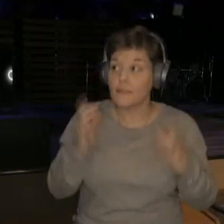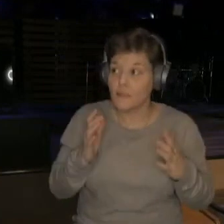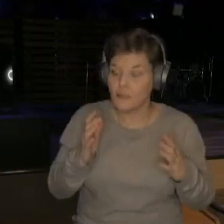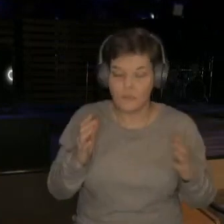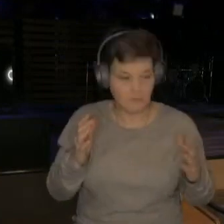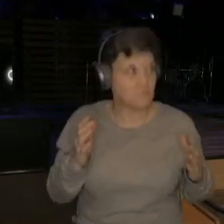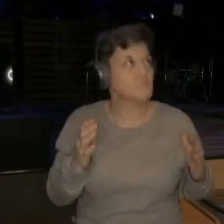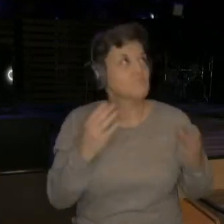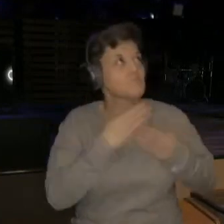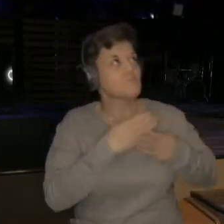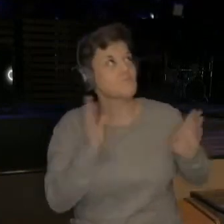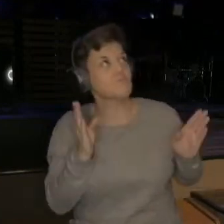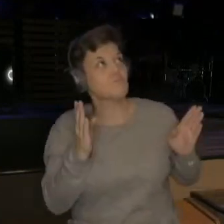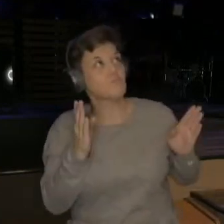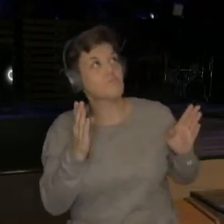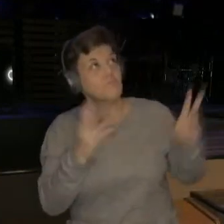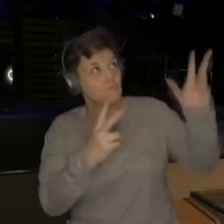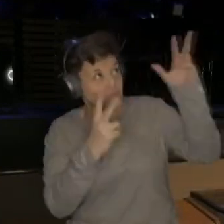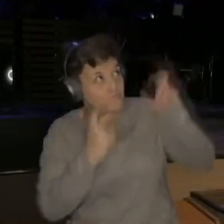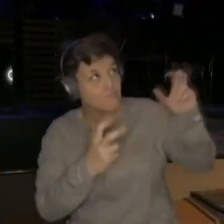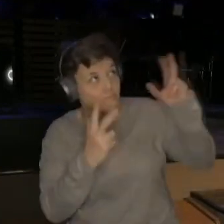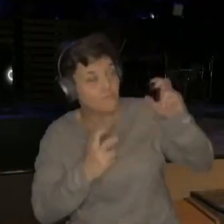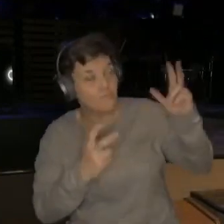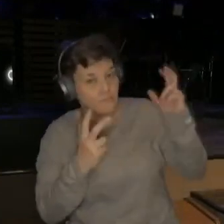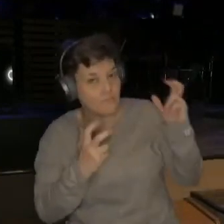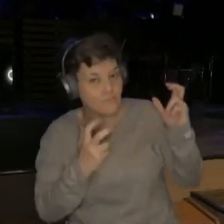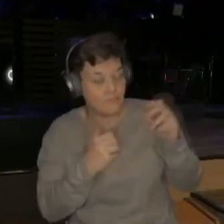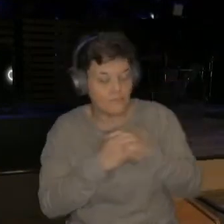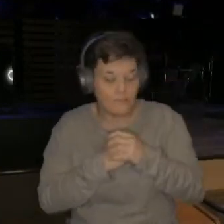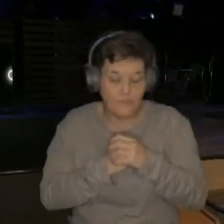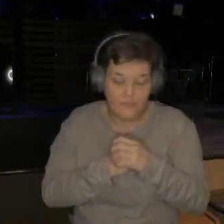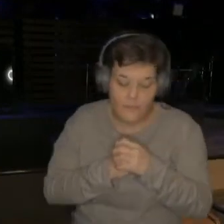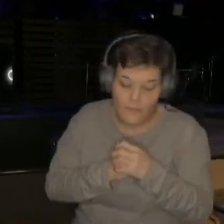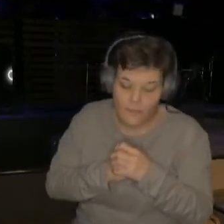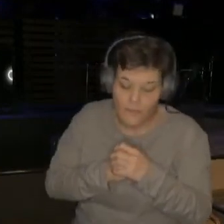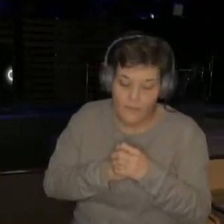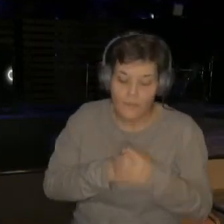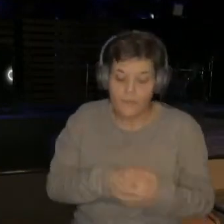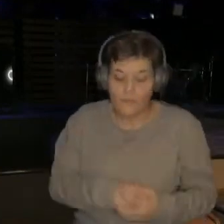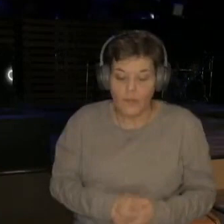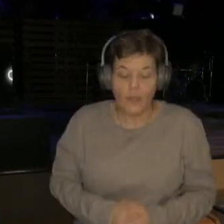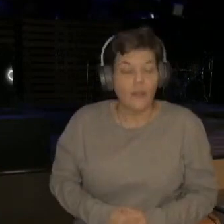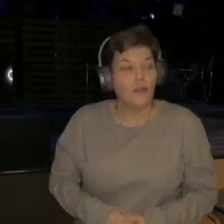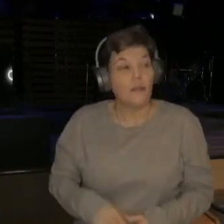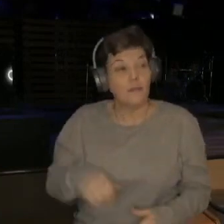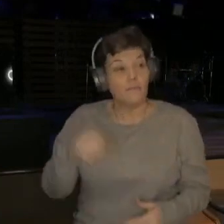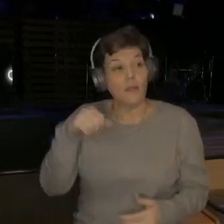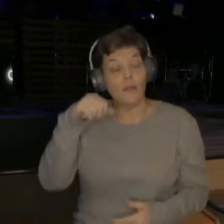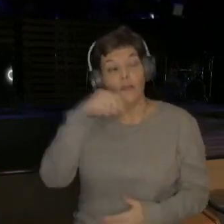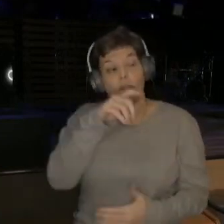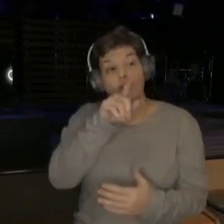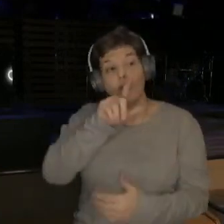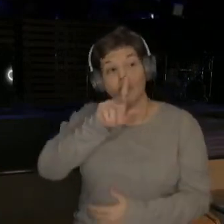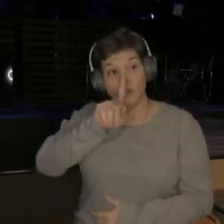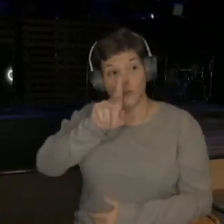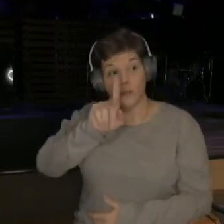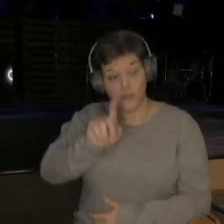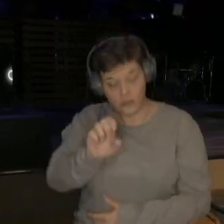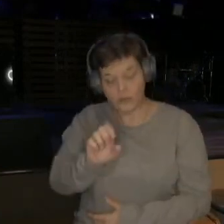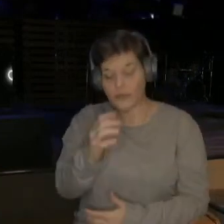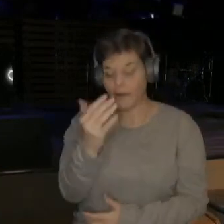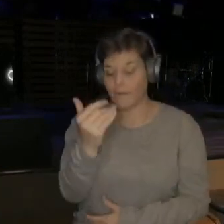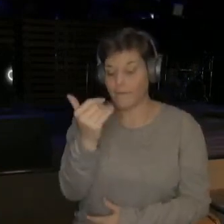different parables of things with great value which become lost. The first